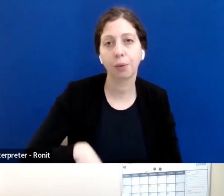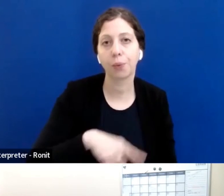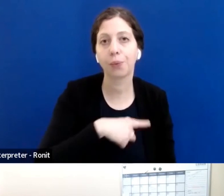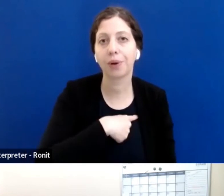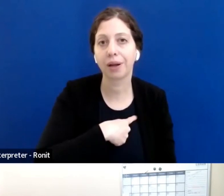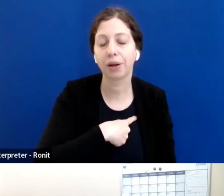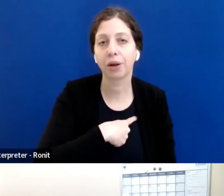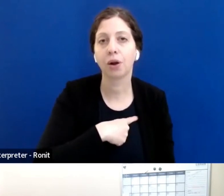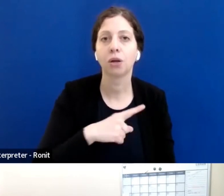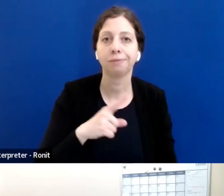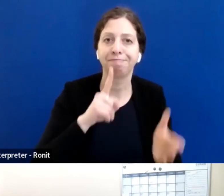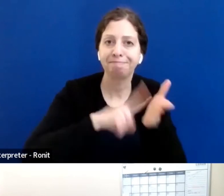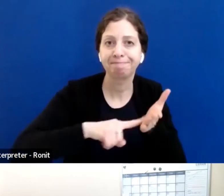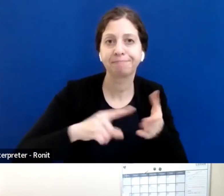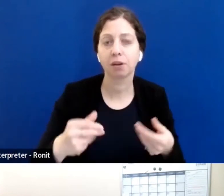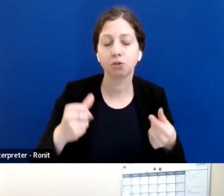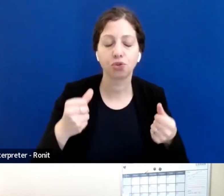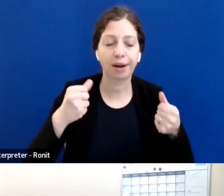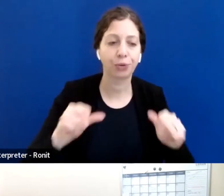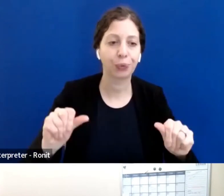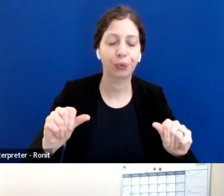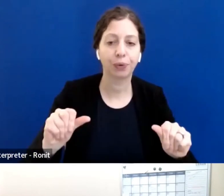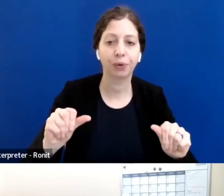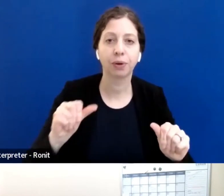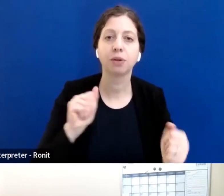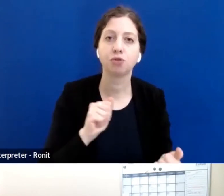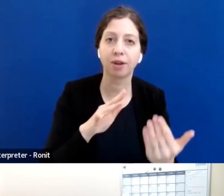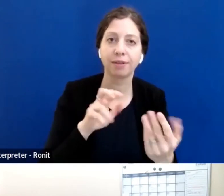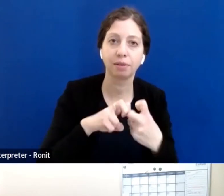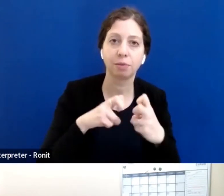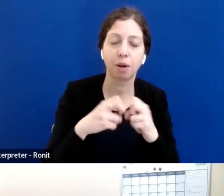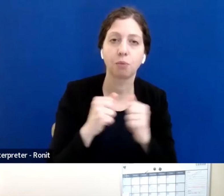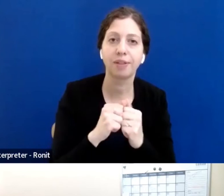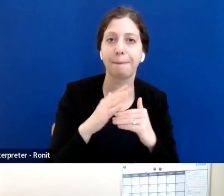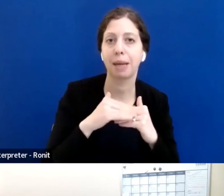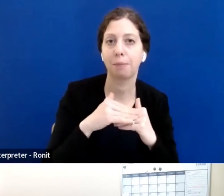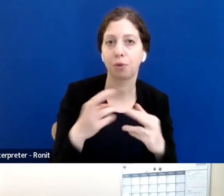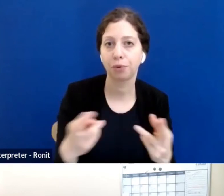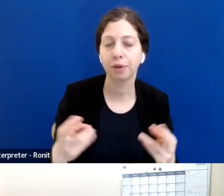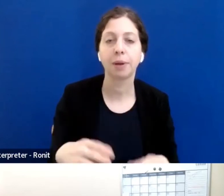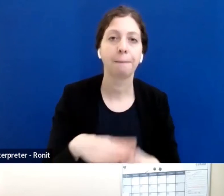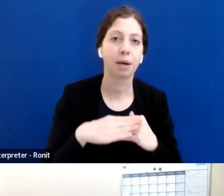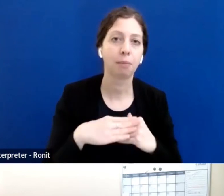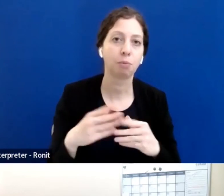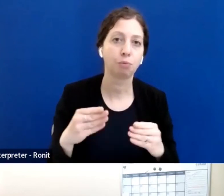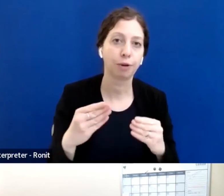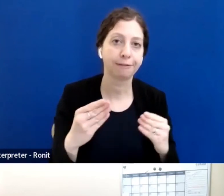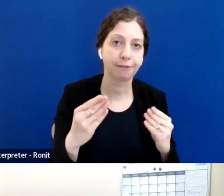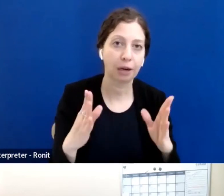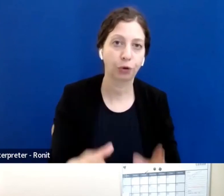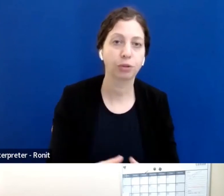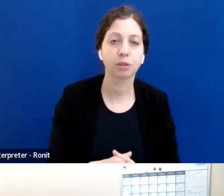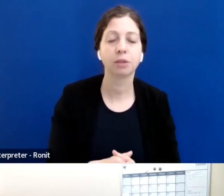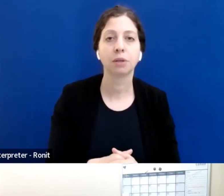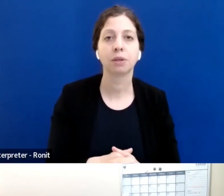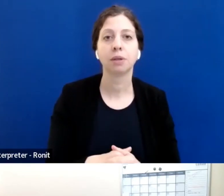looking at trying to address this problem with minimal resources, minimal providers,